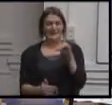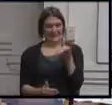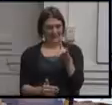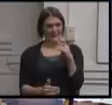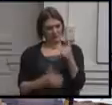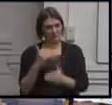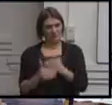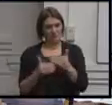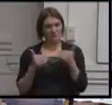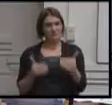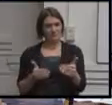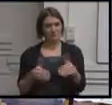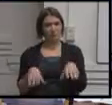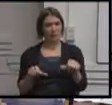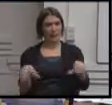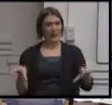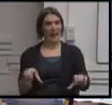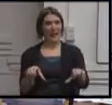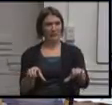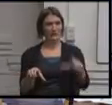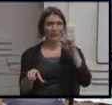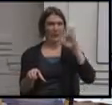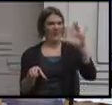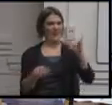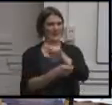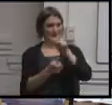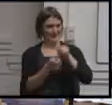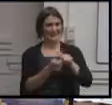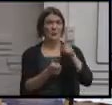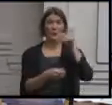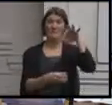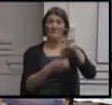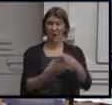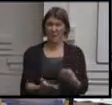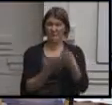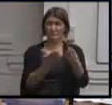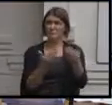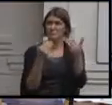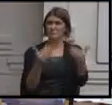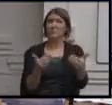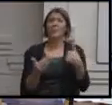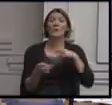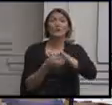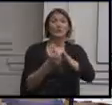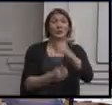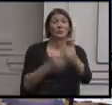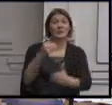the item that had been adopted by the voters. And we also changed the procedure